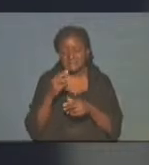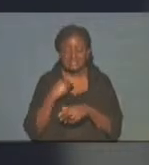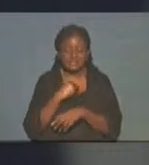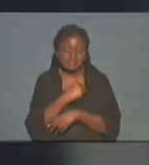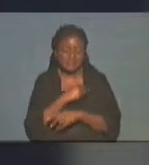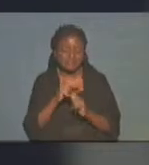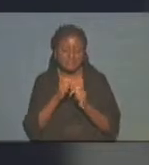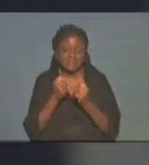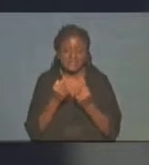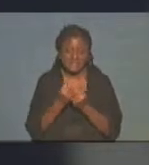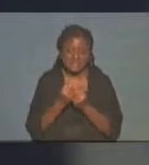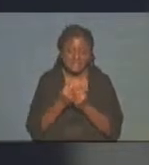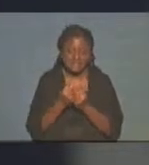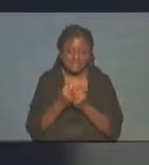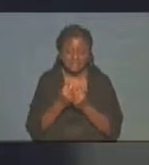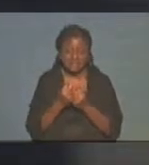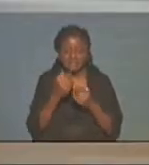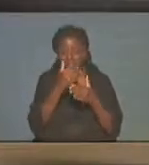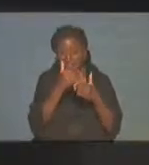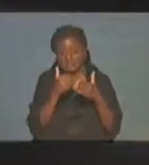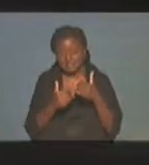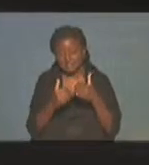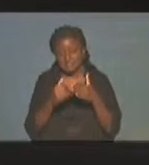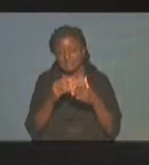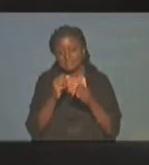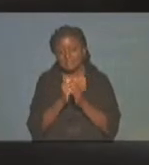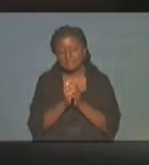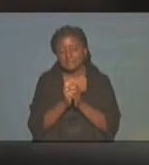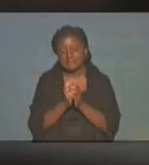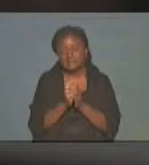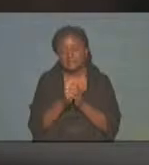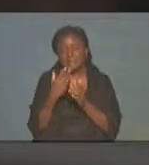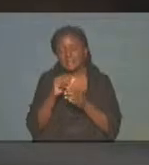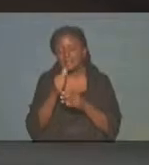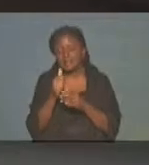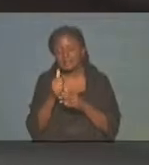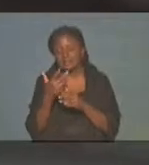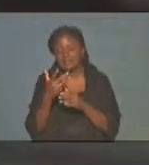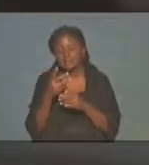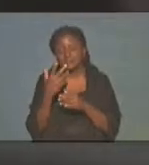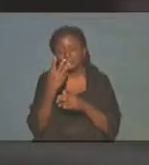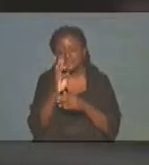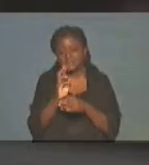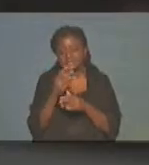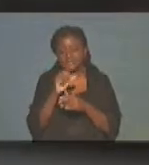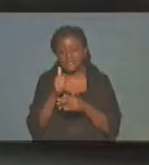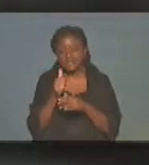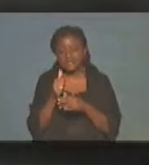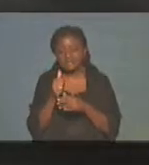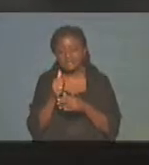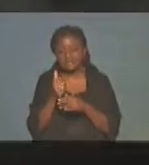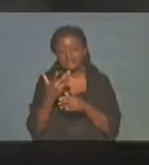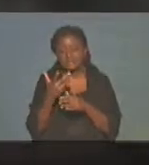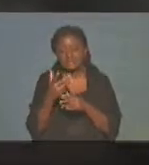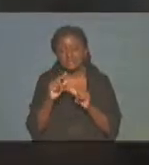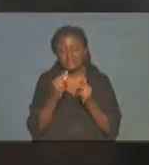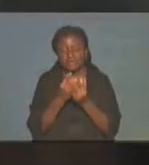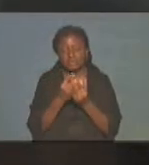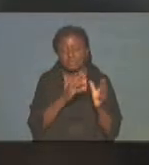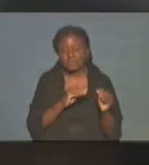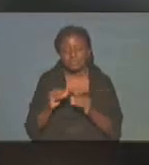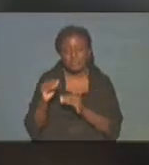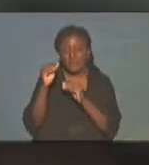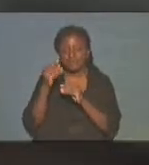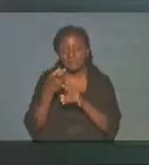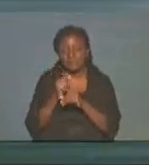Katie Kelly, Enzo Godoy, Zachary Knowles, Alvington McKenzie, and Craig Ferguson, the latter who recently moved up from the